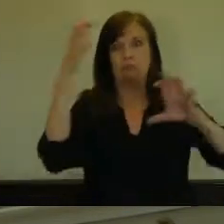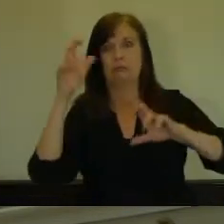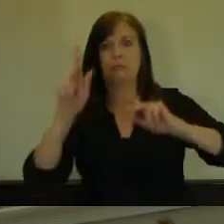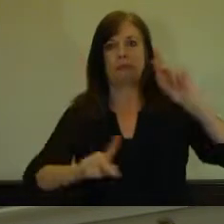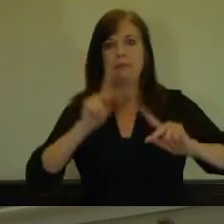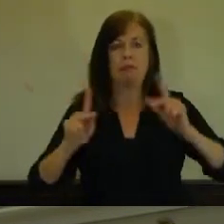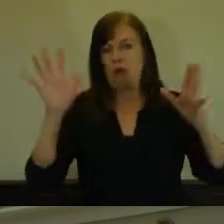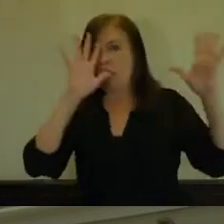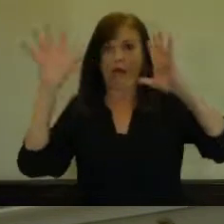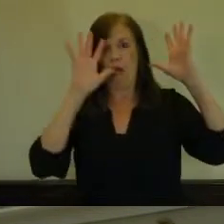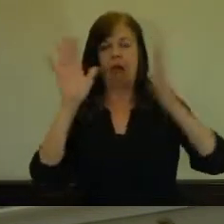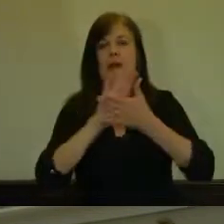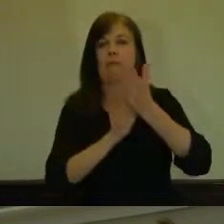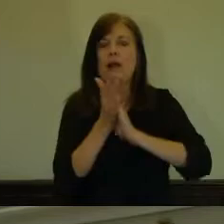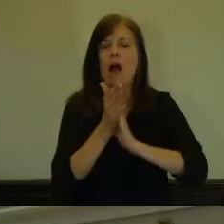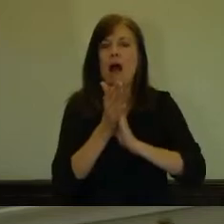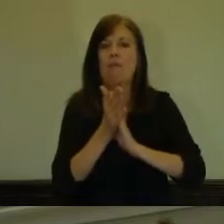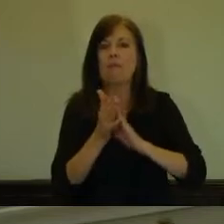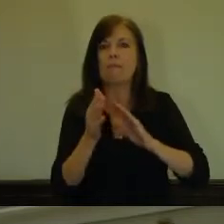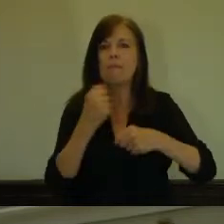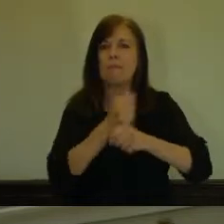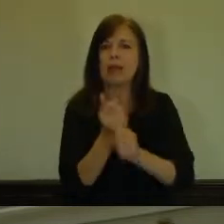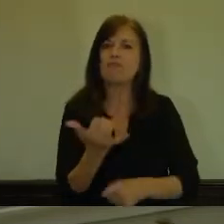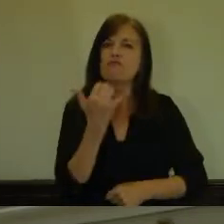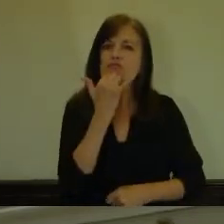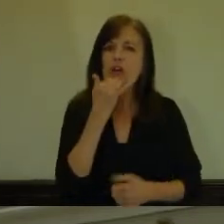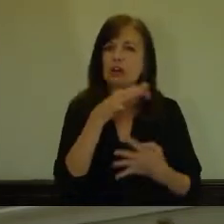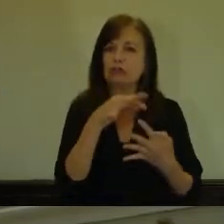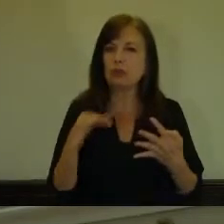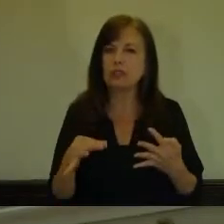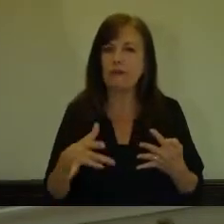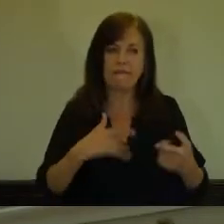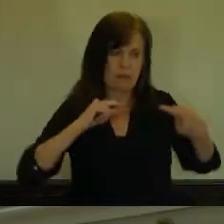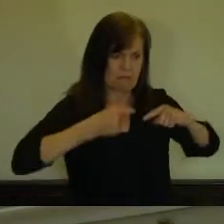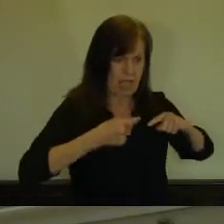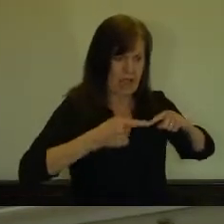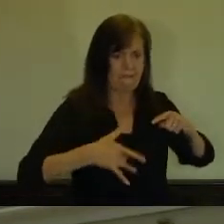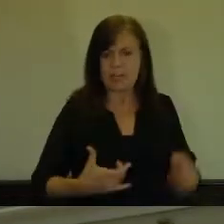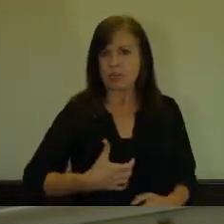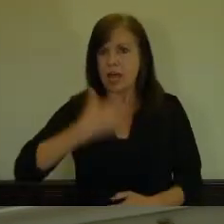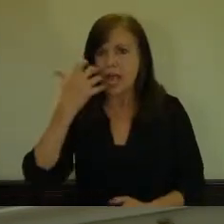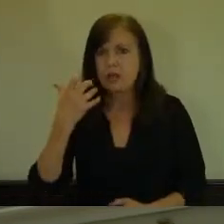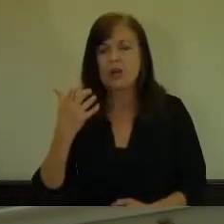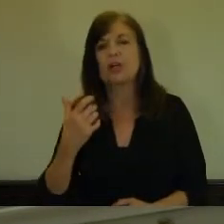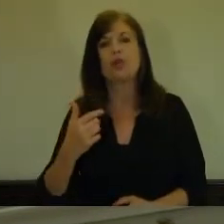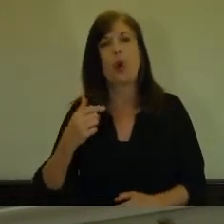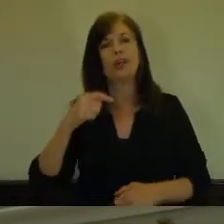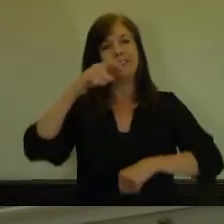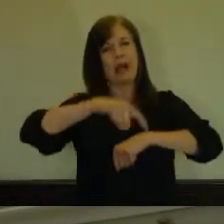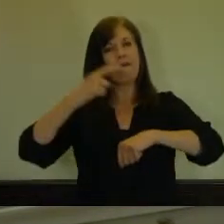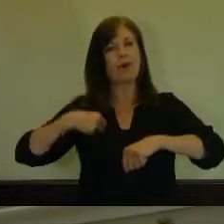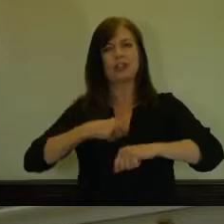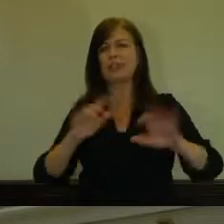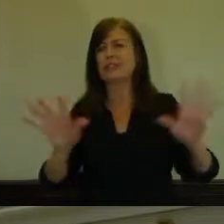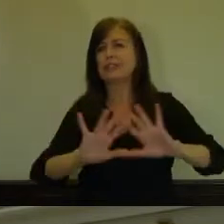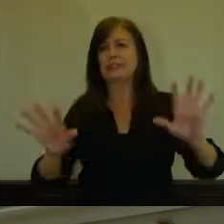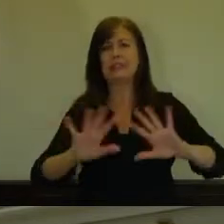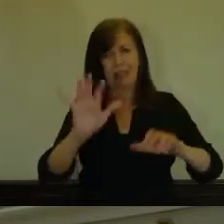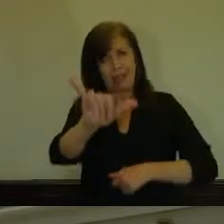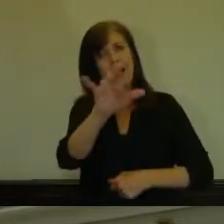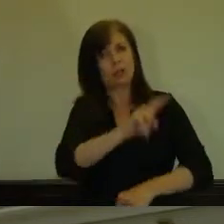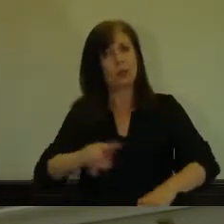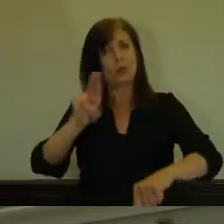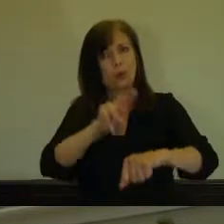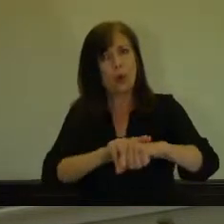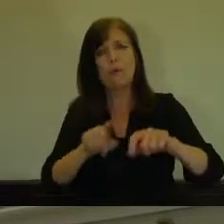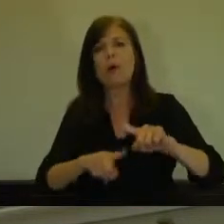or to hear the pain that people are sharing with us and call them to their better angels. Father Jim would